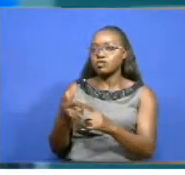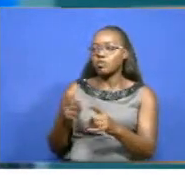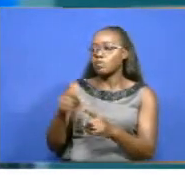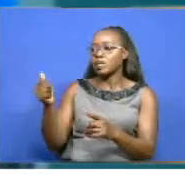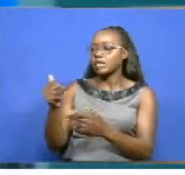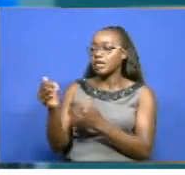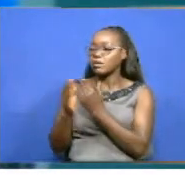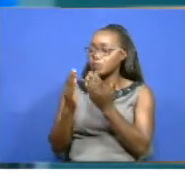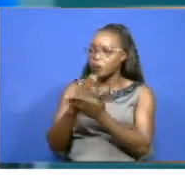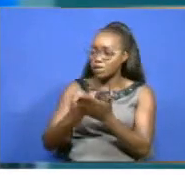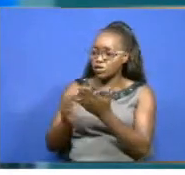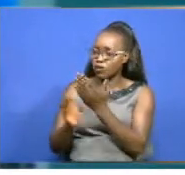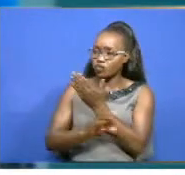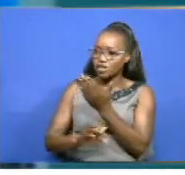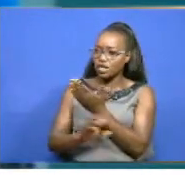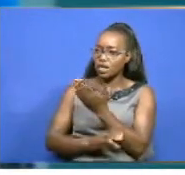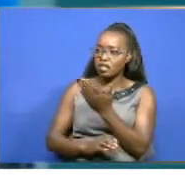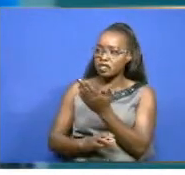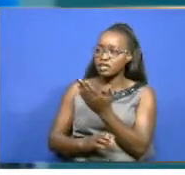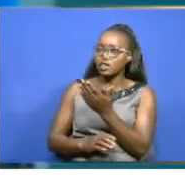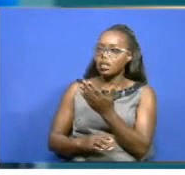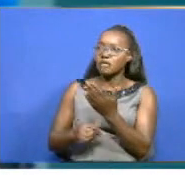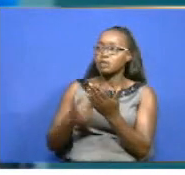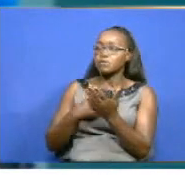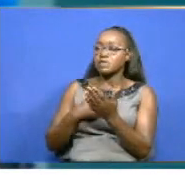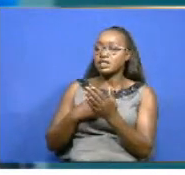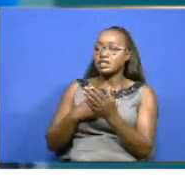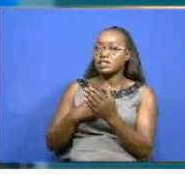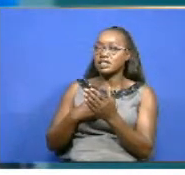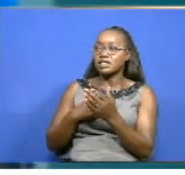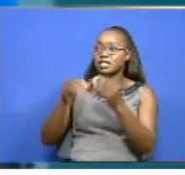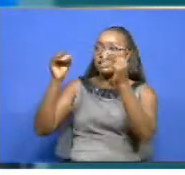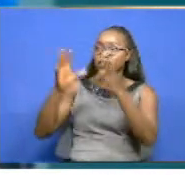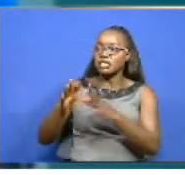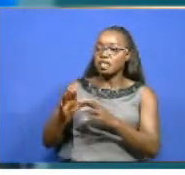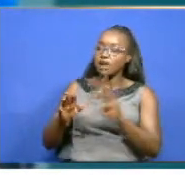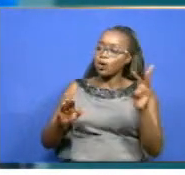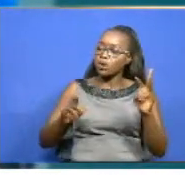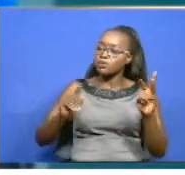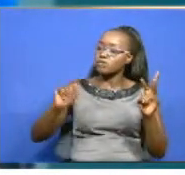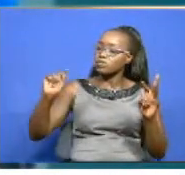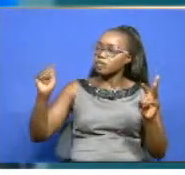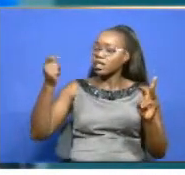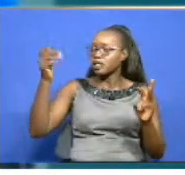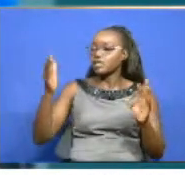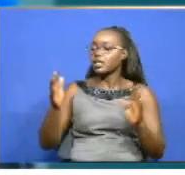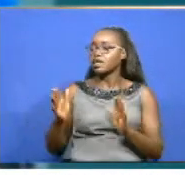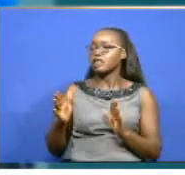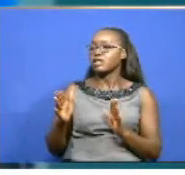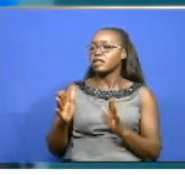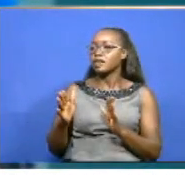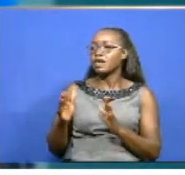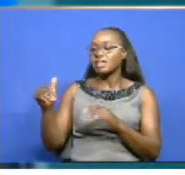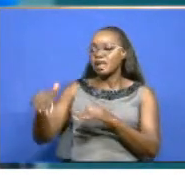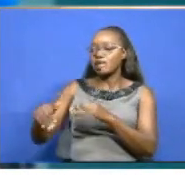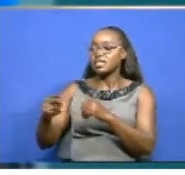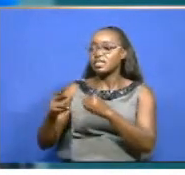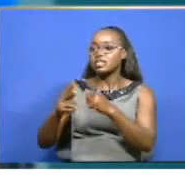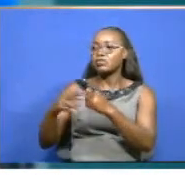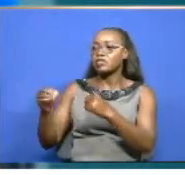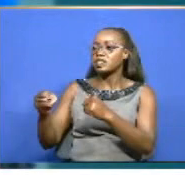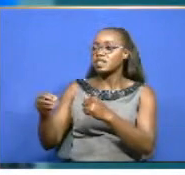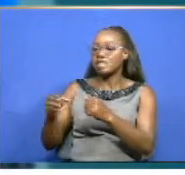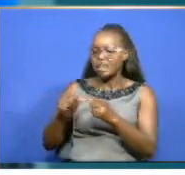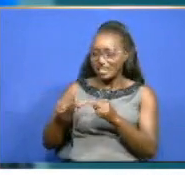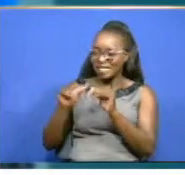parts of the country. I had a teacher who came from Western Kenya who started classes for me, you know, in the 70s. They were there and they